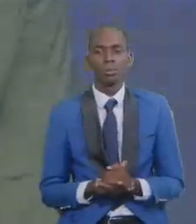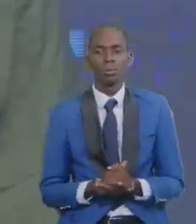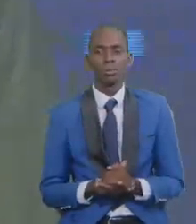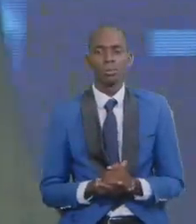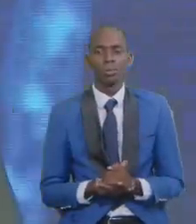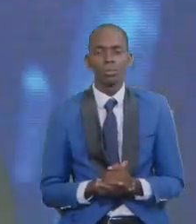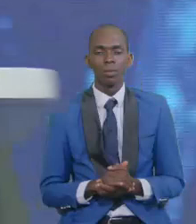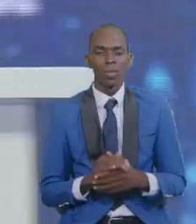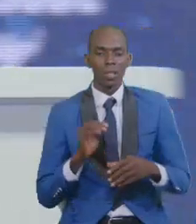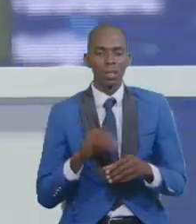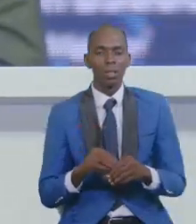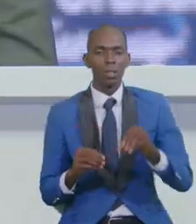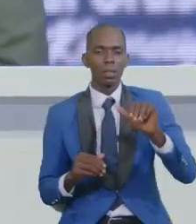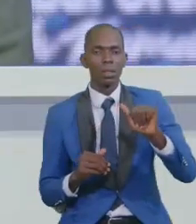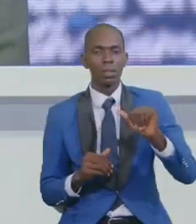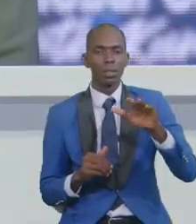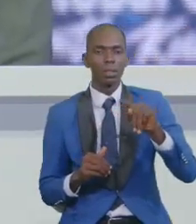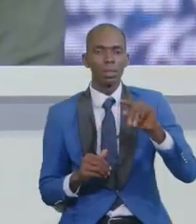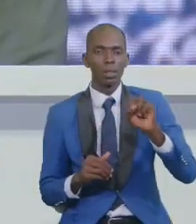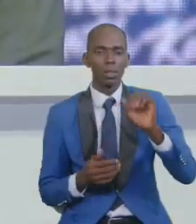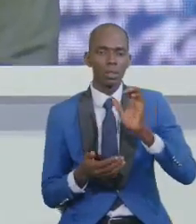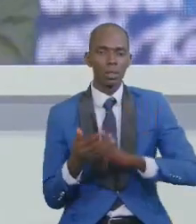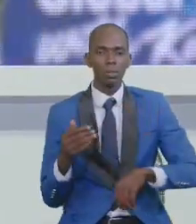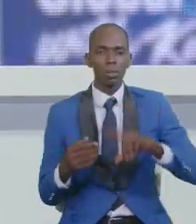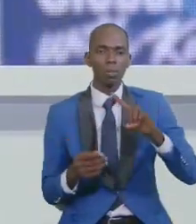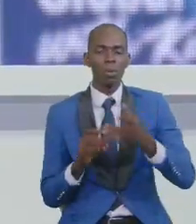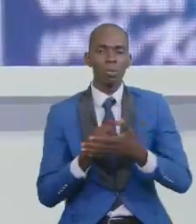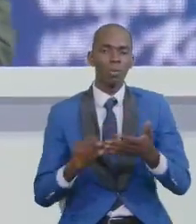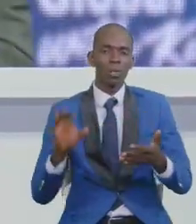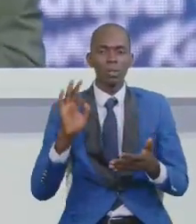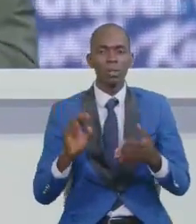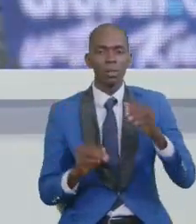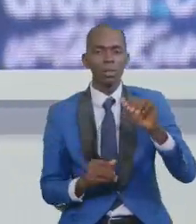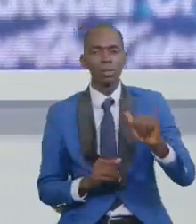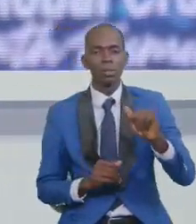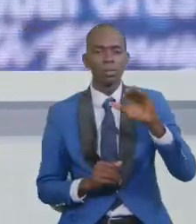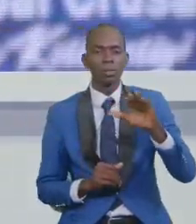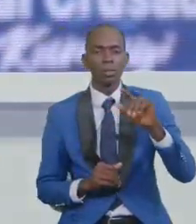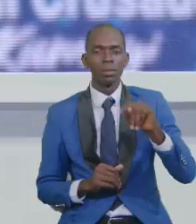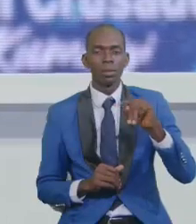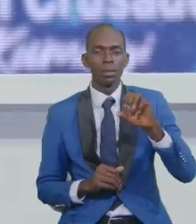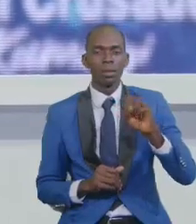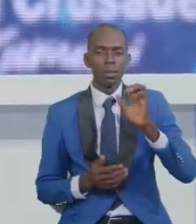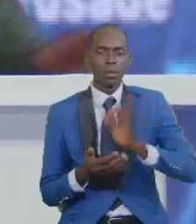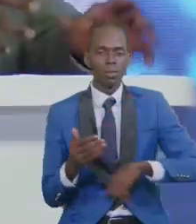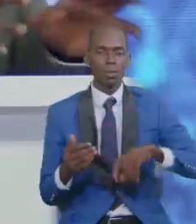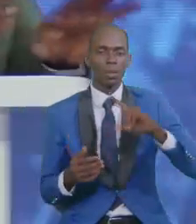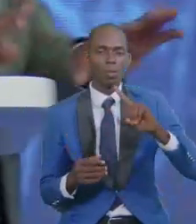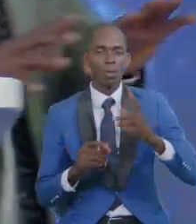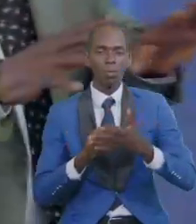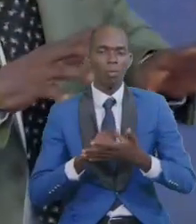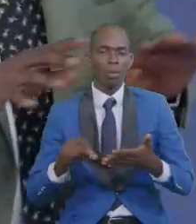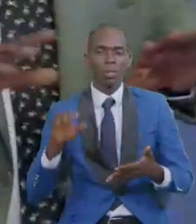Acts chapter 1 verse 9. In Acts chapter 1 verse 9, it says,